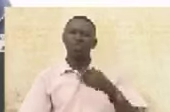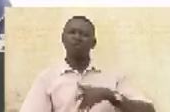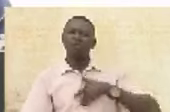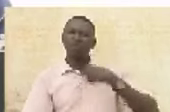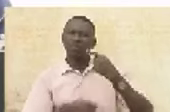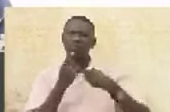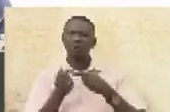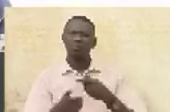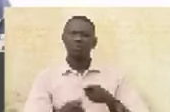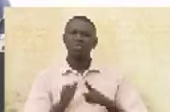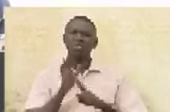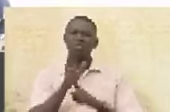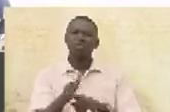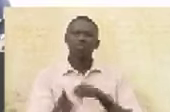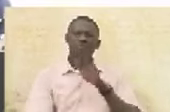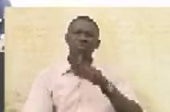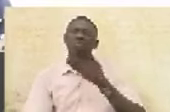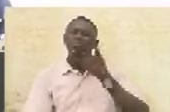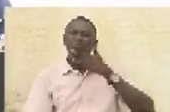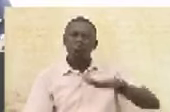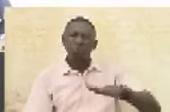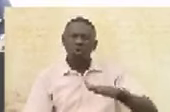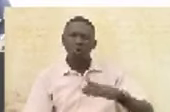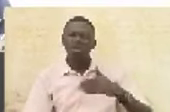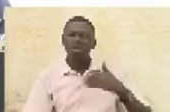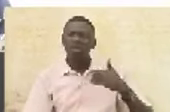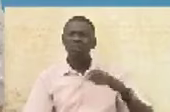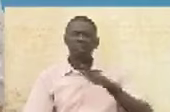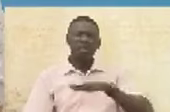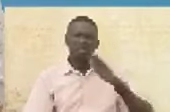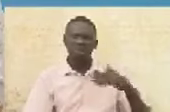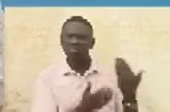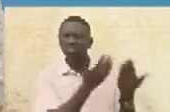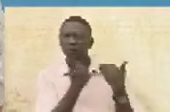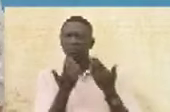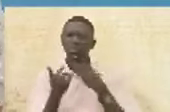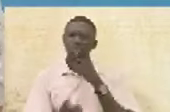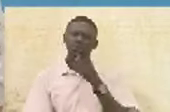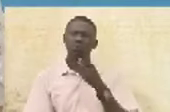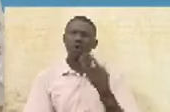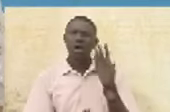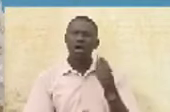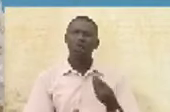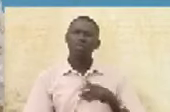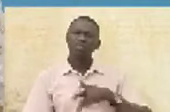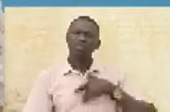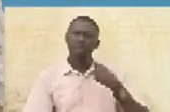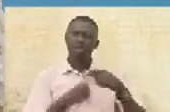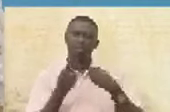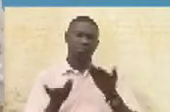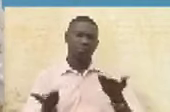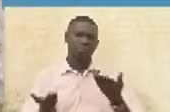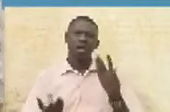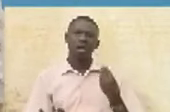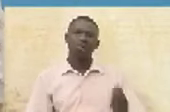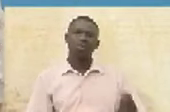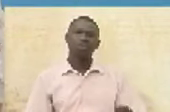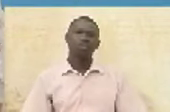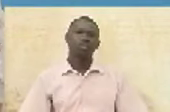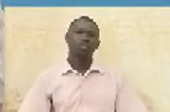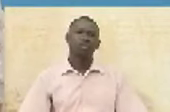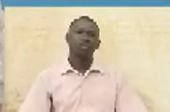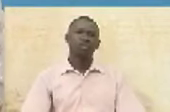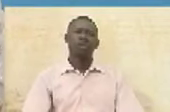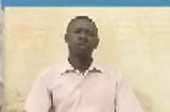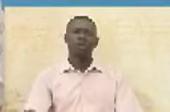mate bathe you? Akete fe nyaadi le pour ka ce ko e mo be ku ka me yalon ka sike no mama ringo fangodi akete yo je